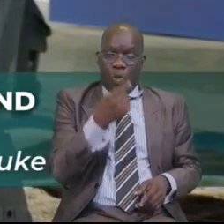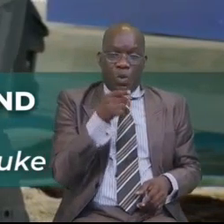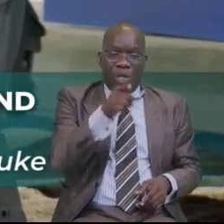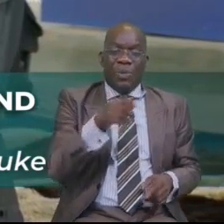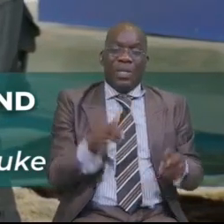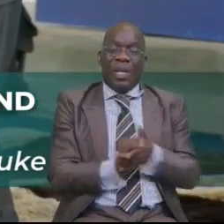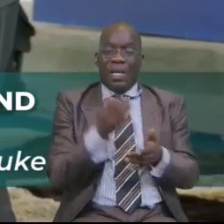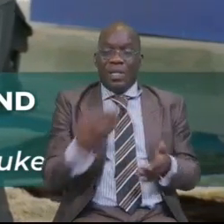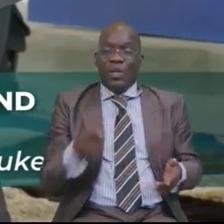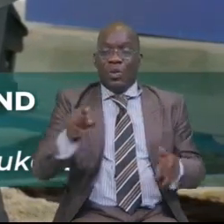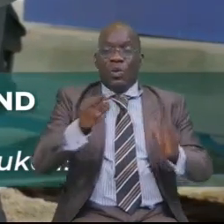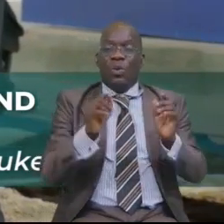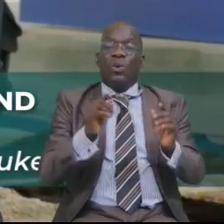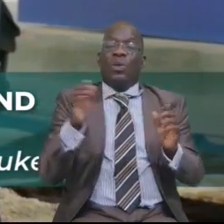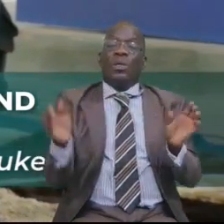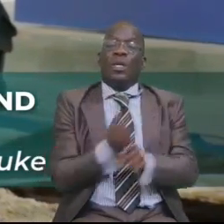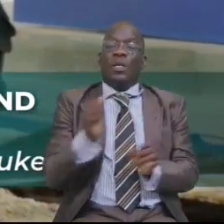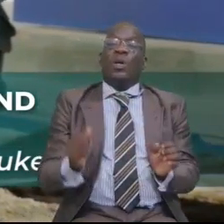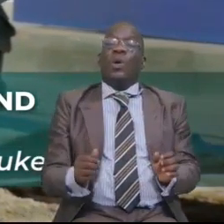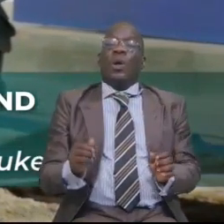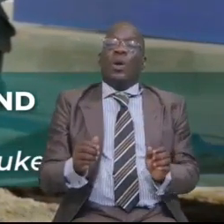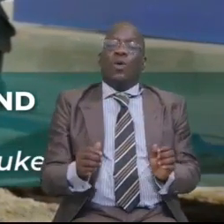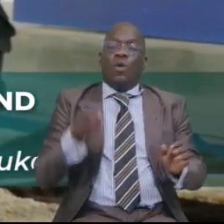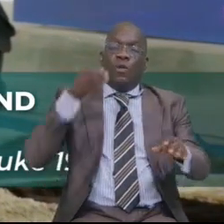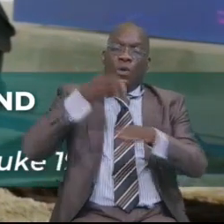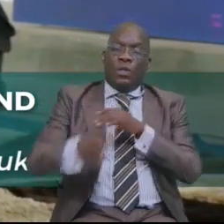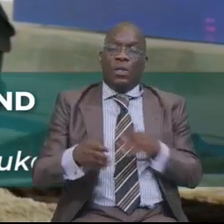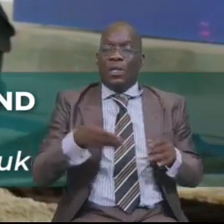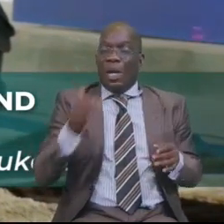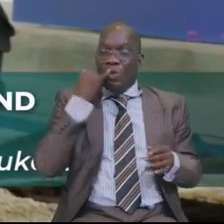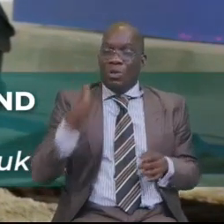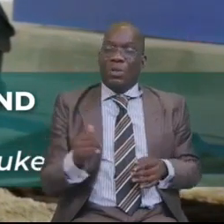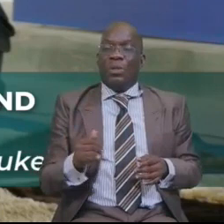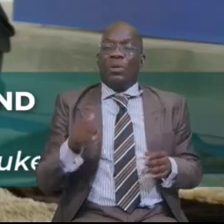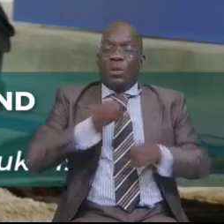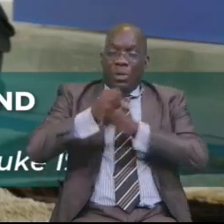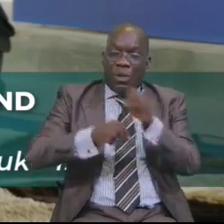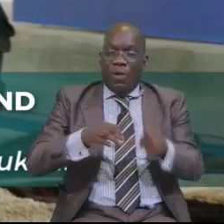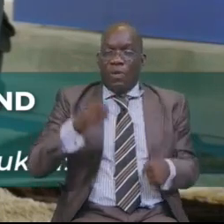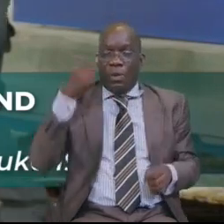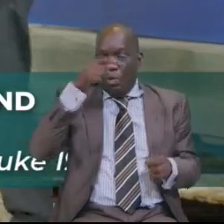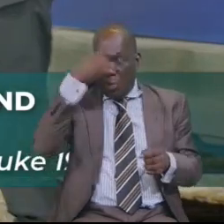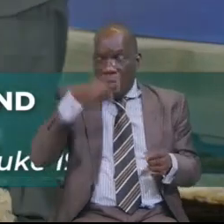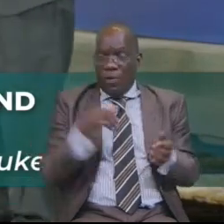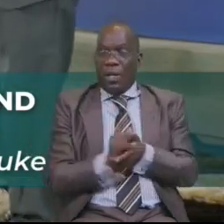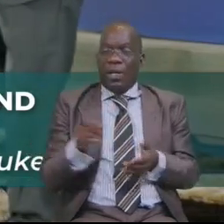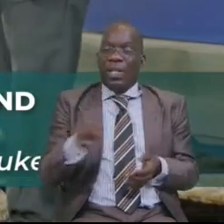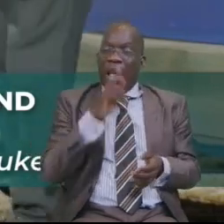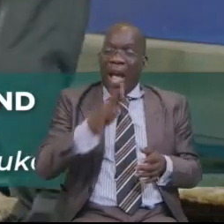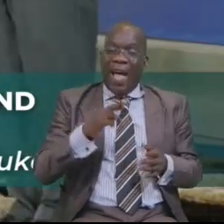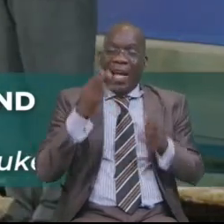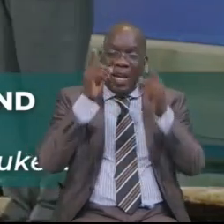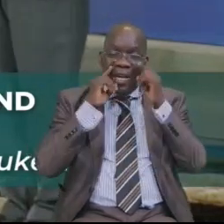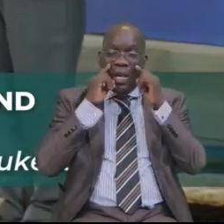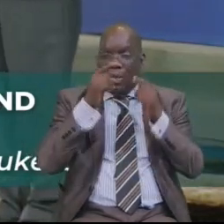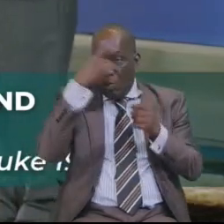take unlawfully from other people, they're suffering because of that. They're crying because of that. Do you say